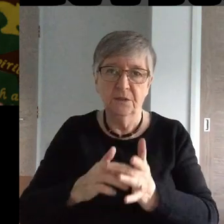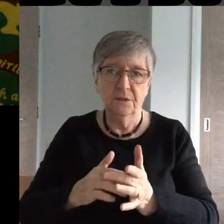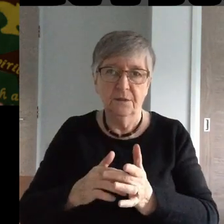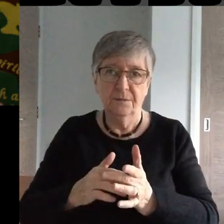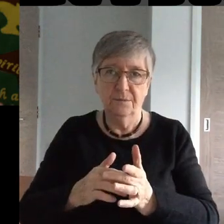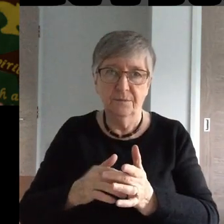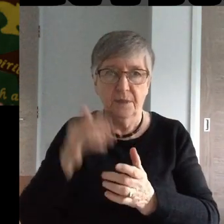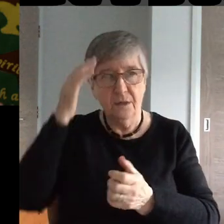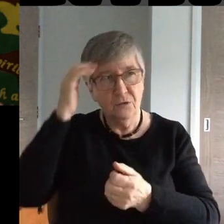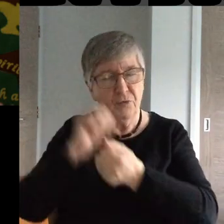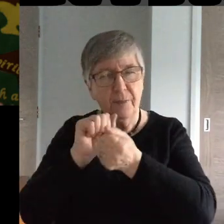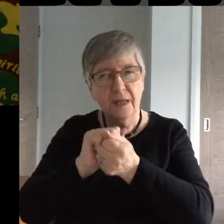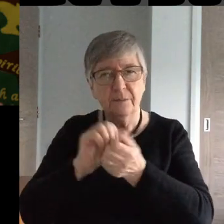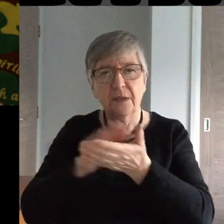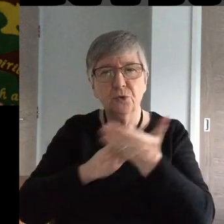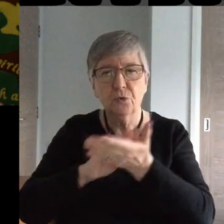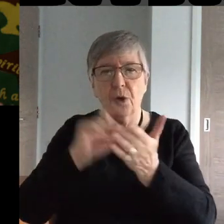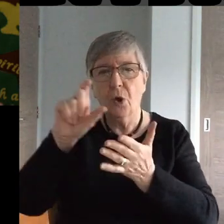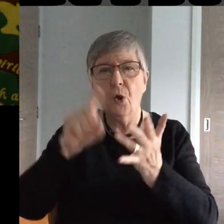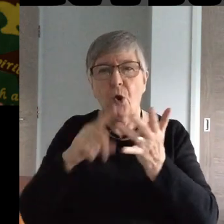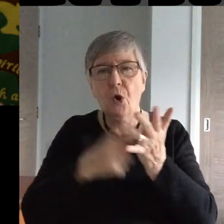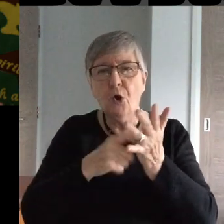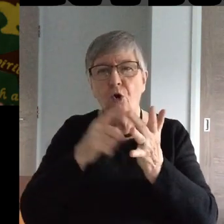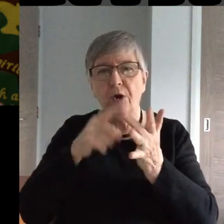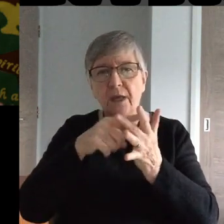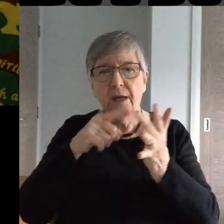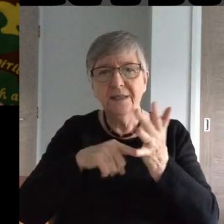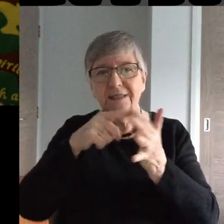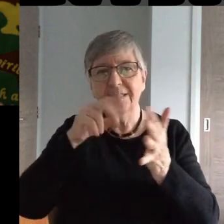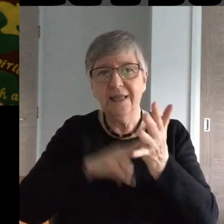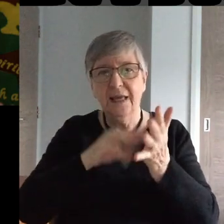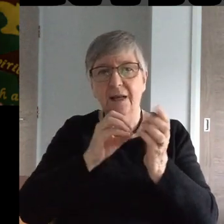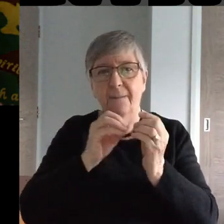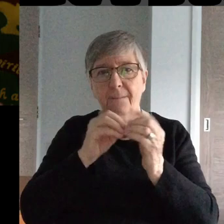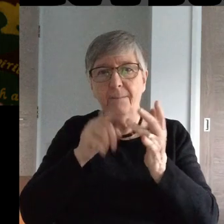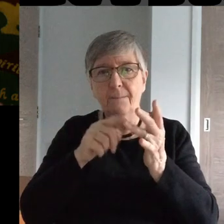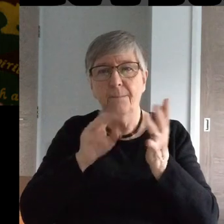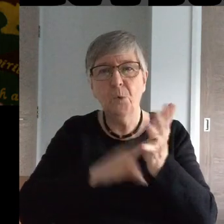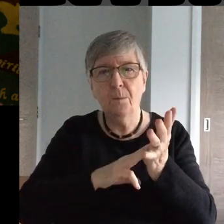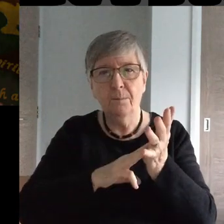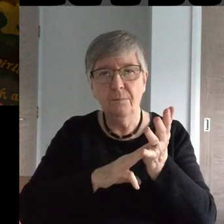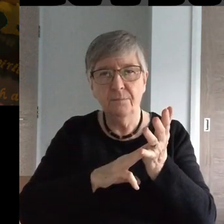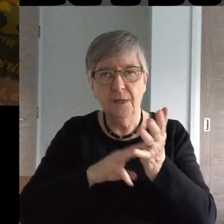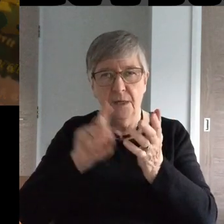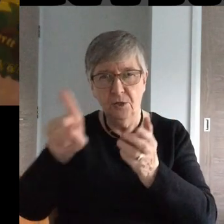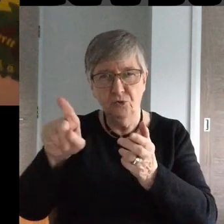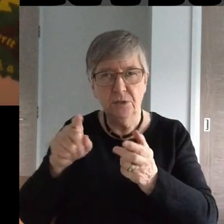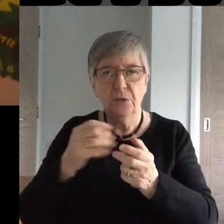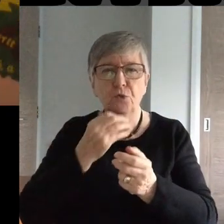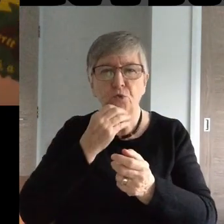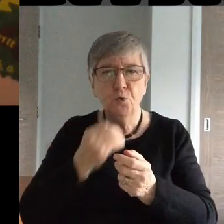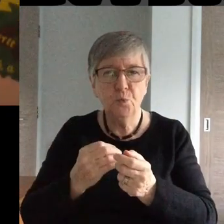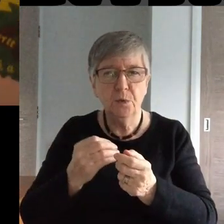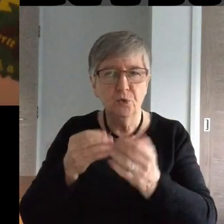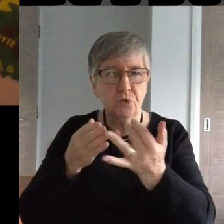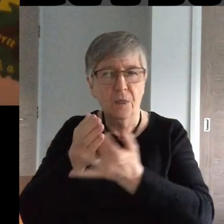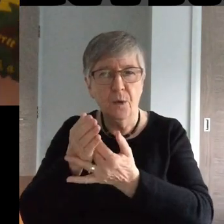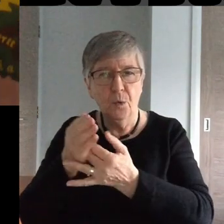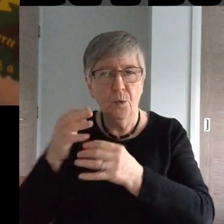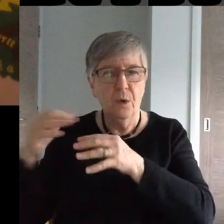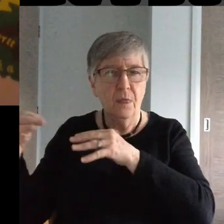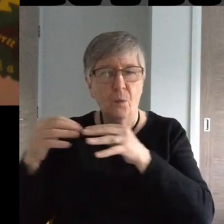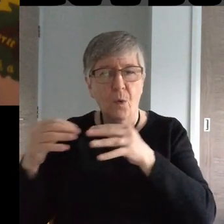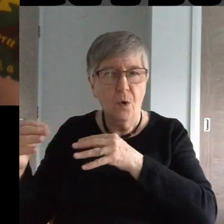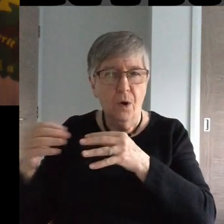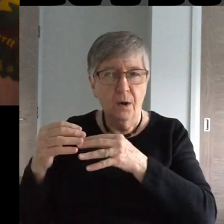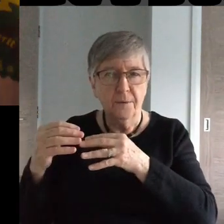It reminds me of a story of Corrie ten Boom, who was persecuted during the Second World War as a Jewish prisoner of war. And years